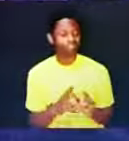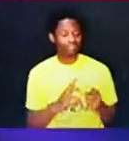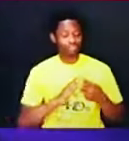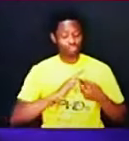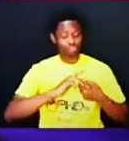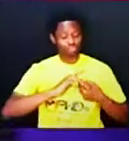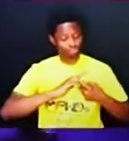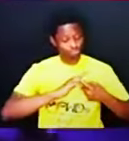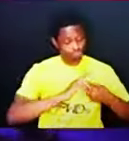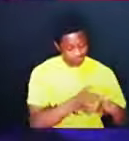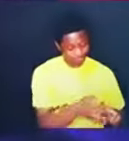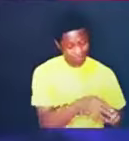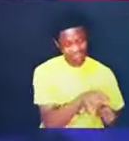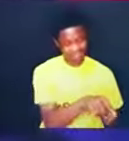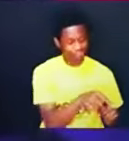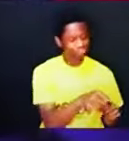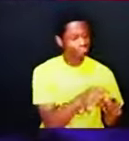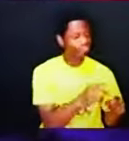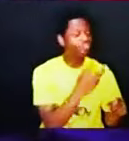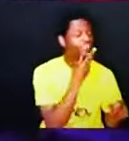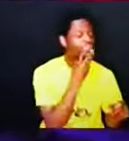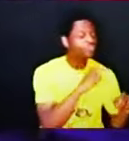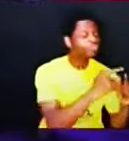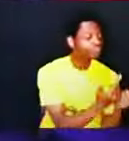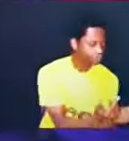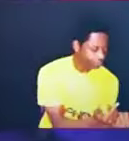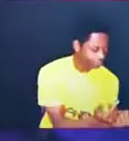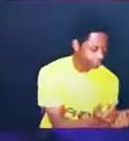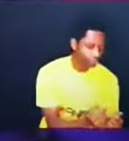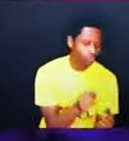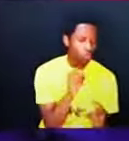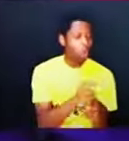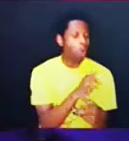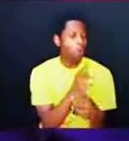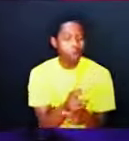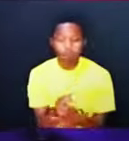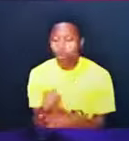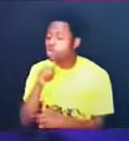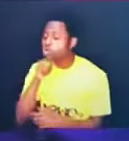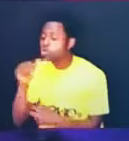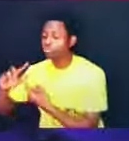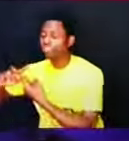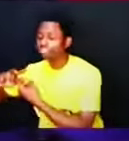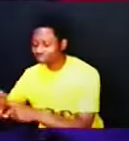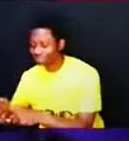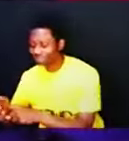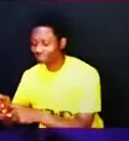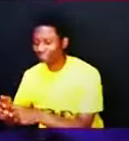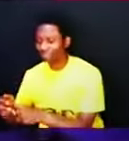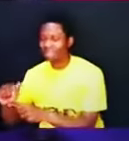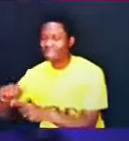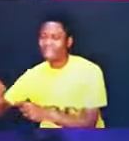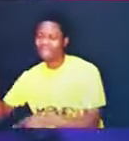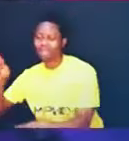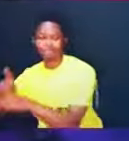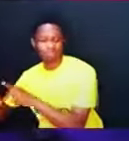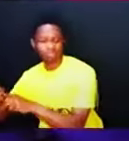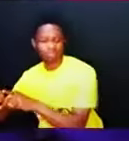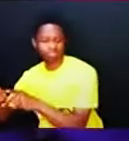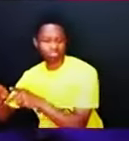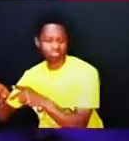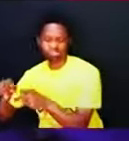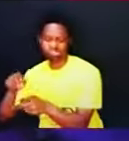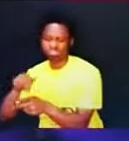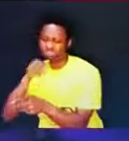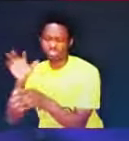circumcision, that is the Jews, or uncircumcision, that is the Gentiles, mean